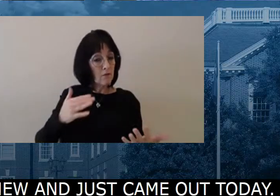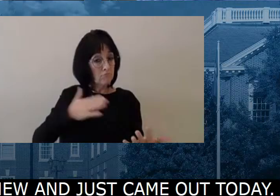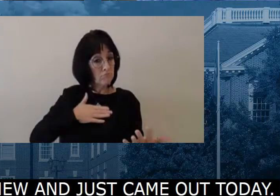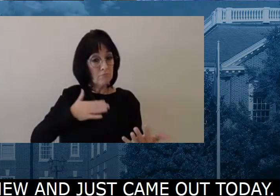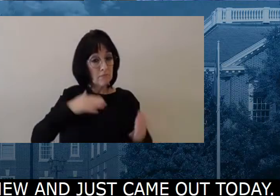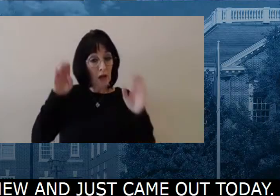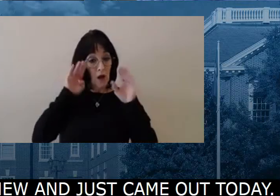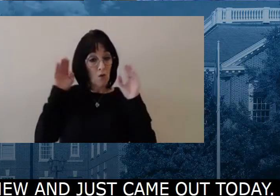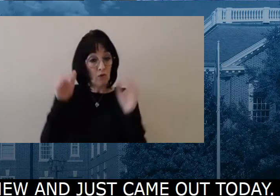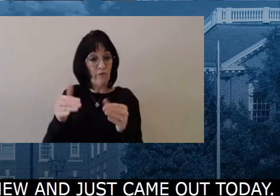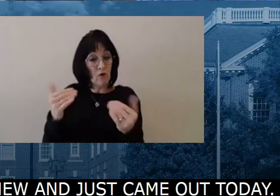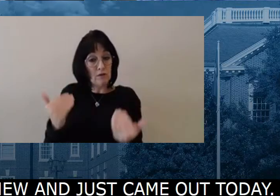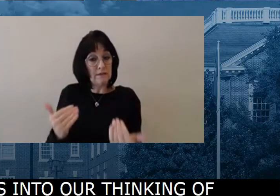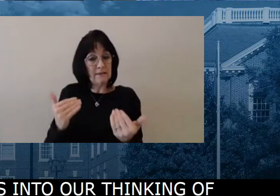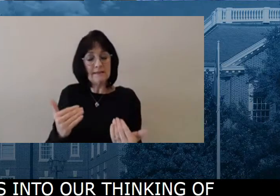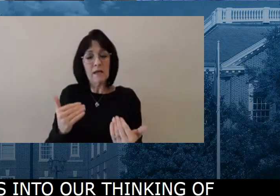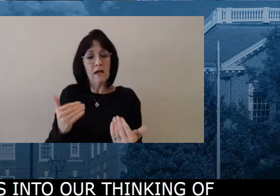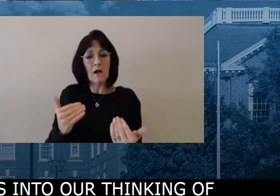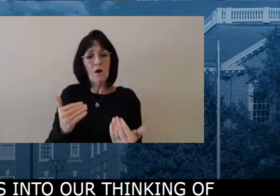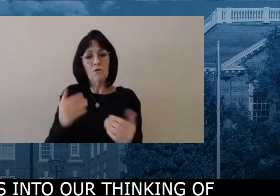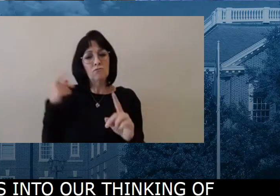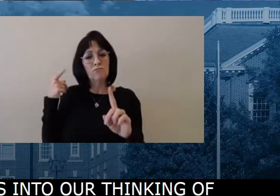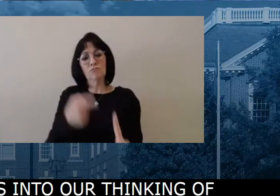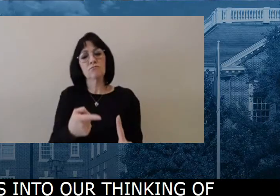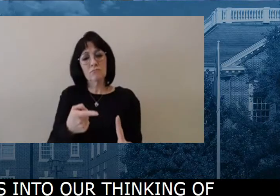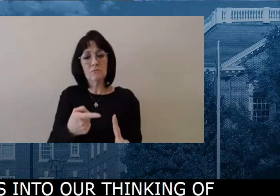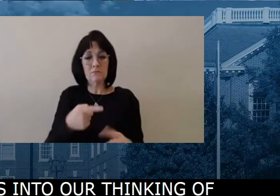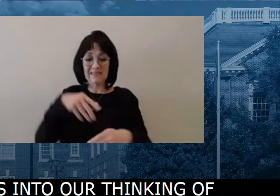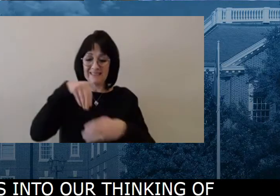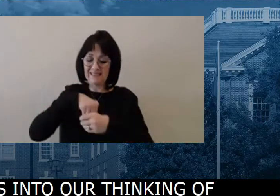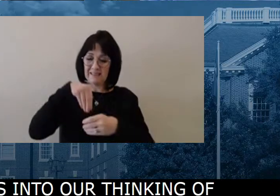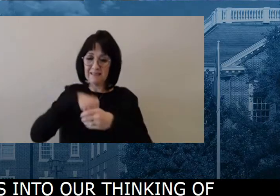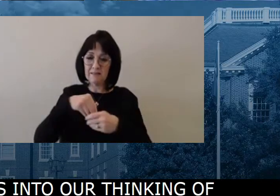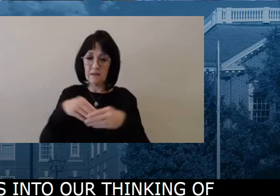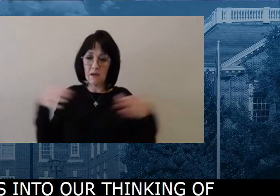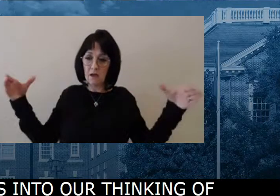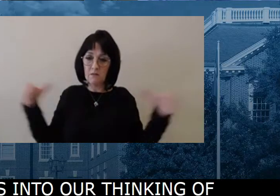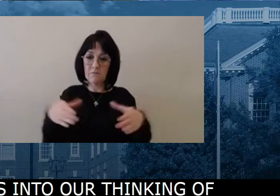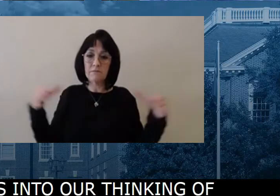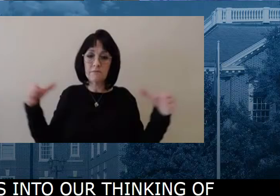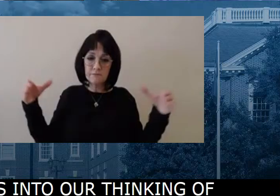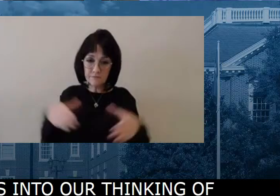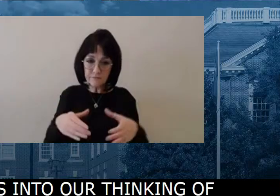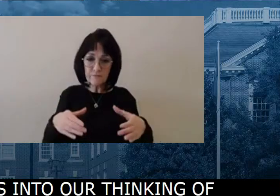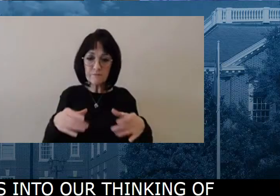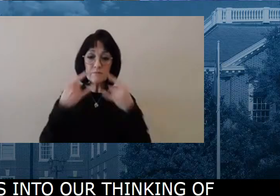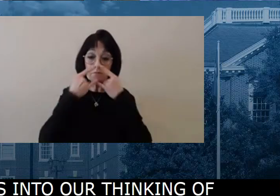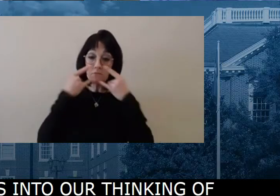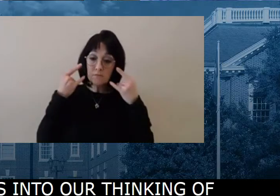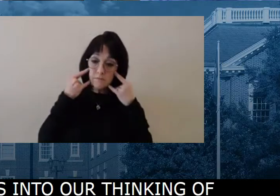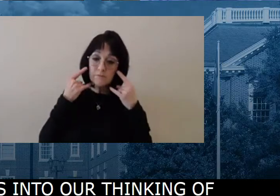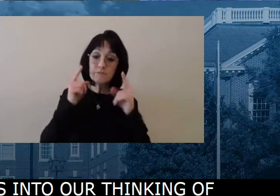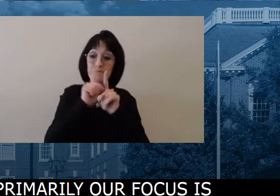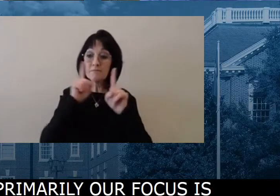is in indoor gatherings where social distancing and mask wearing gets to be a challenge,